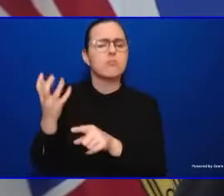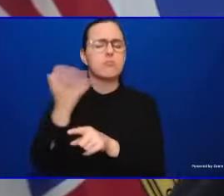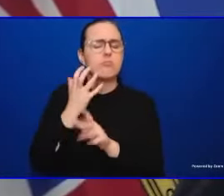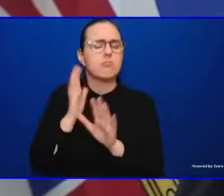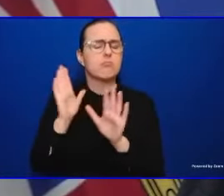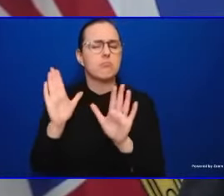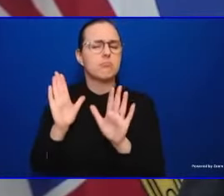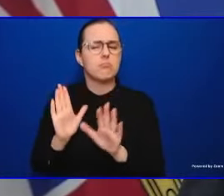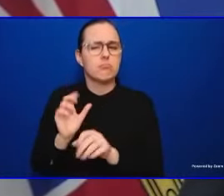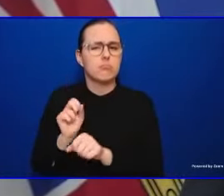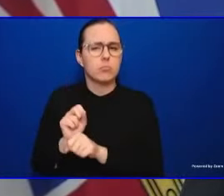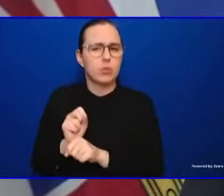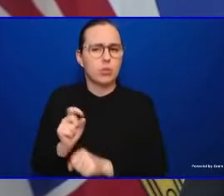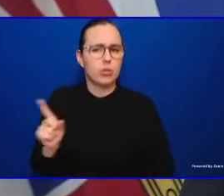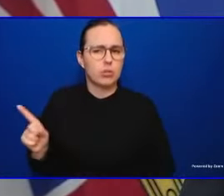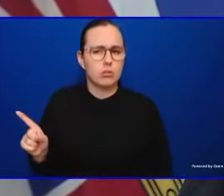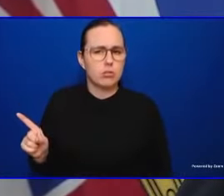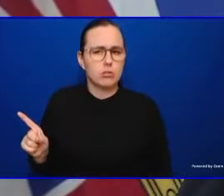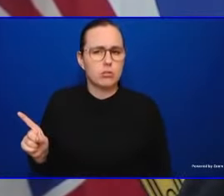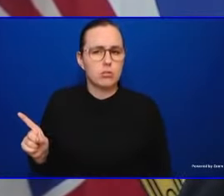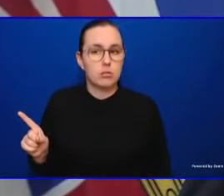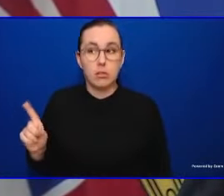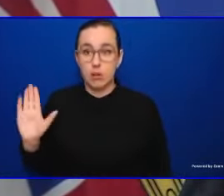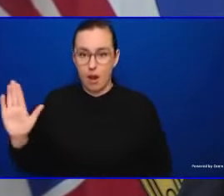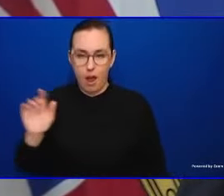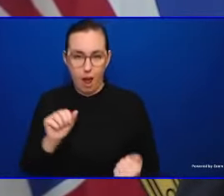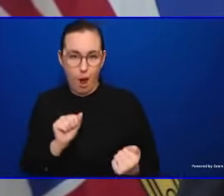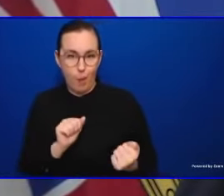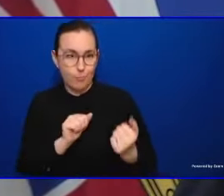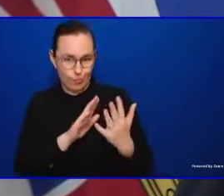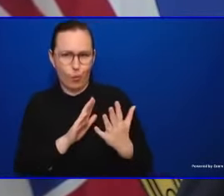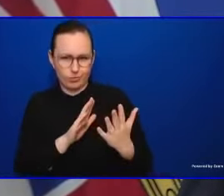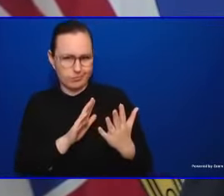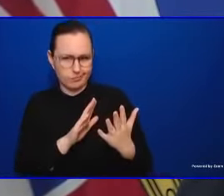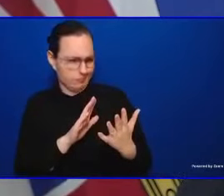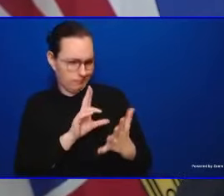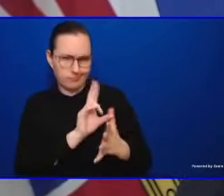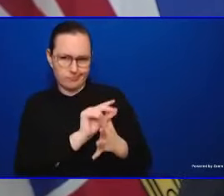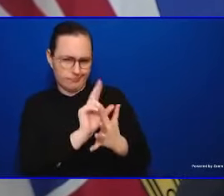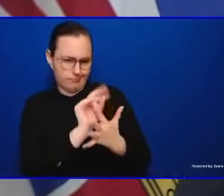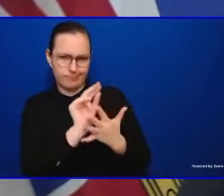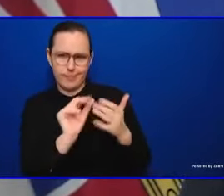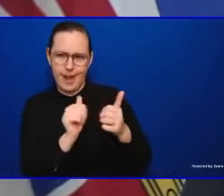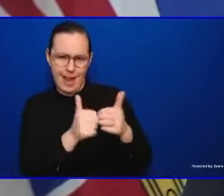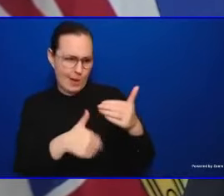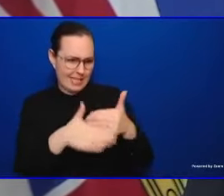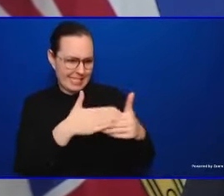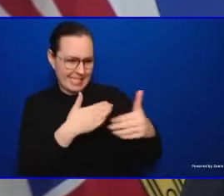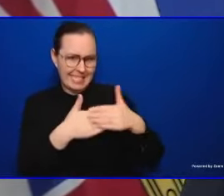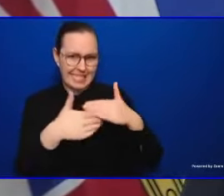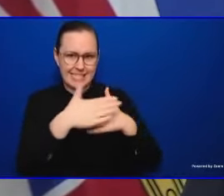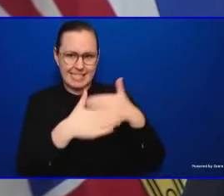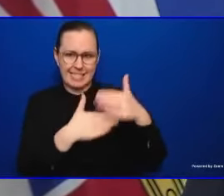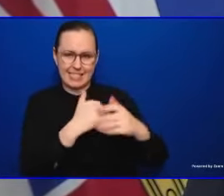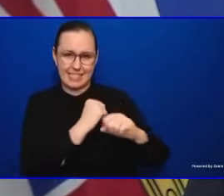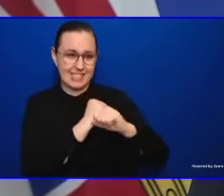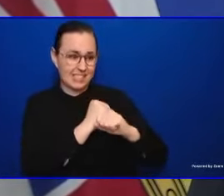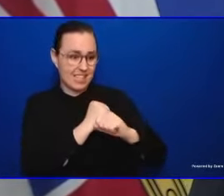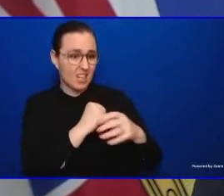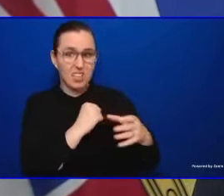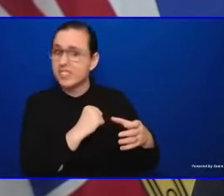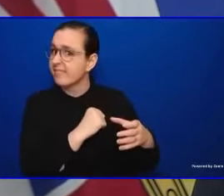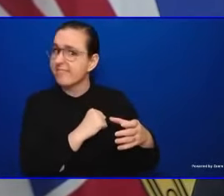use all of the layers of protection, to use orders when necessary, and understand that all of those orders have consequences other than